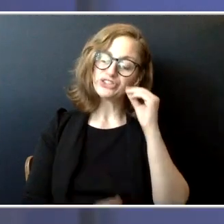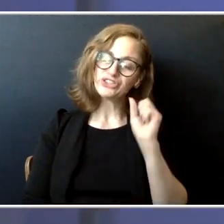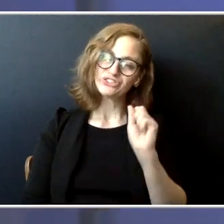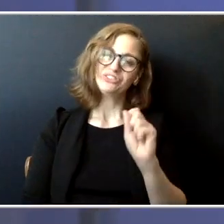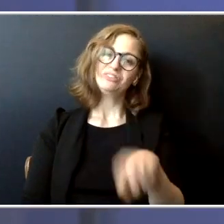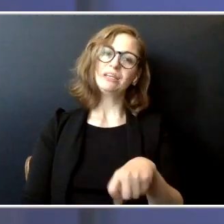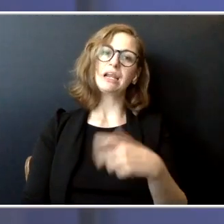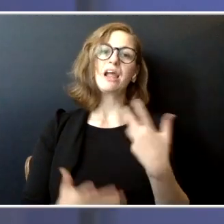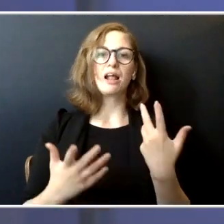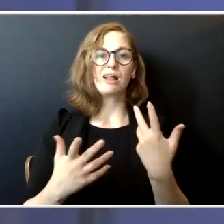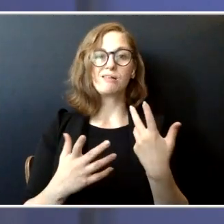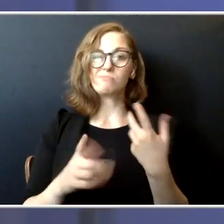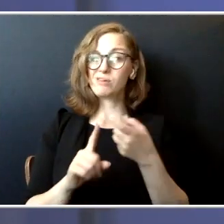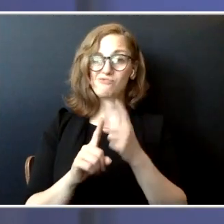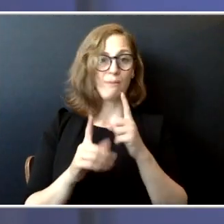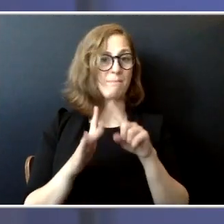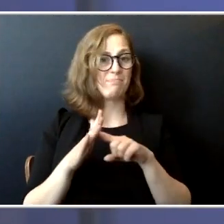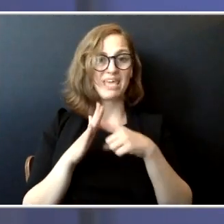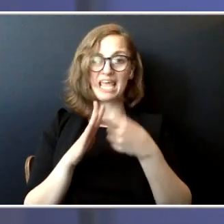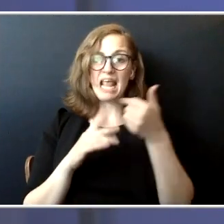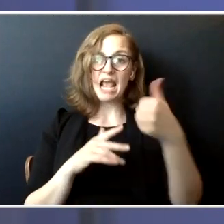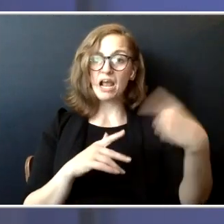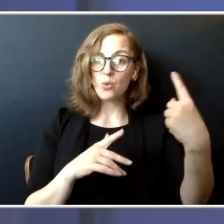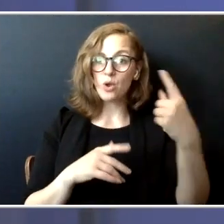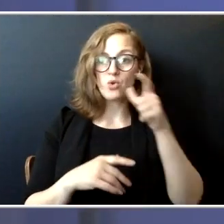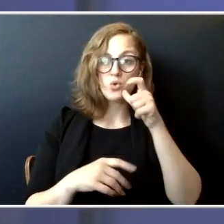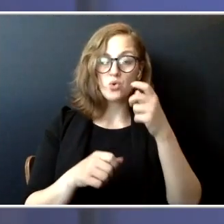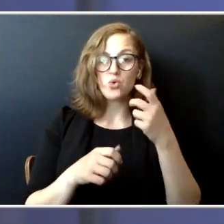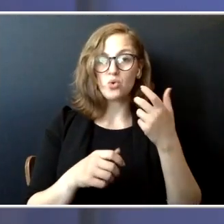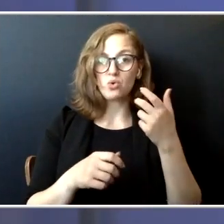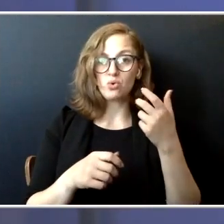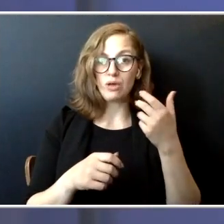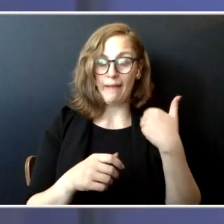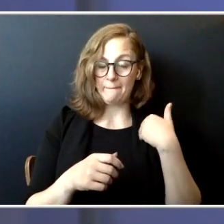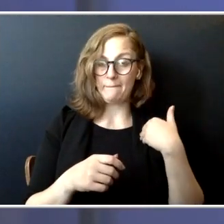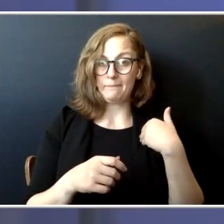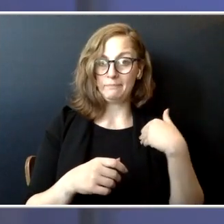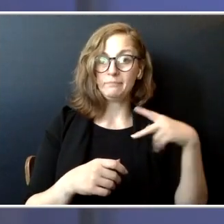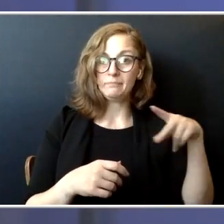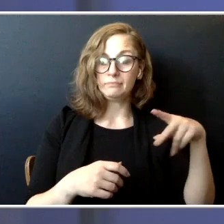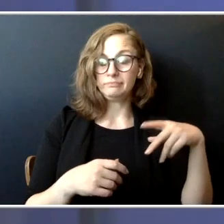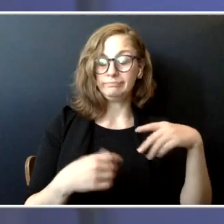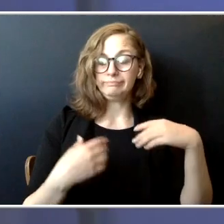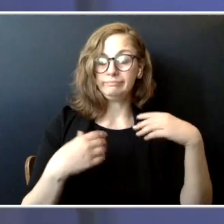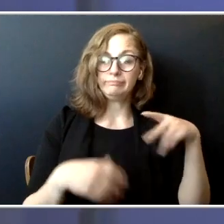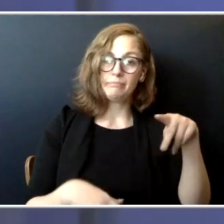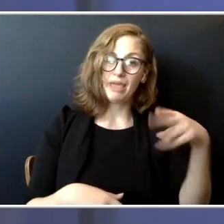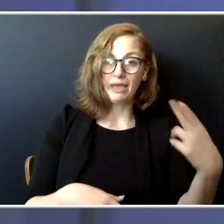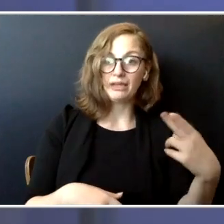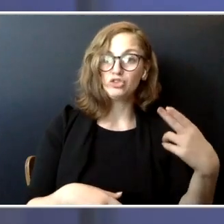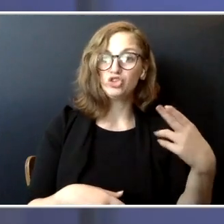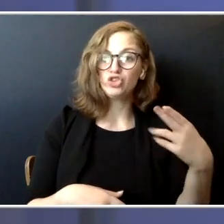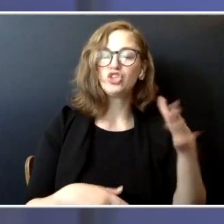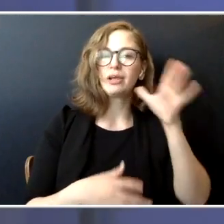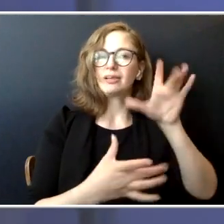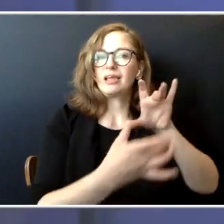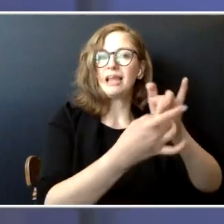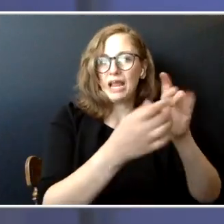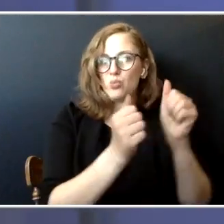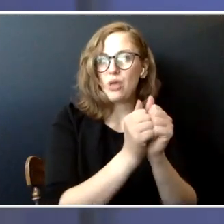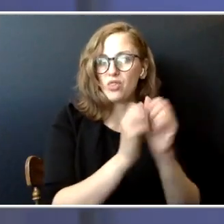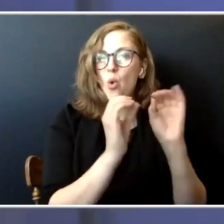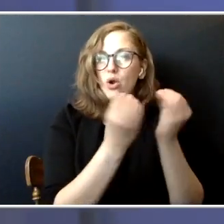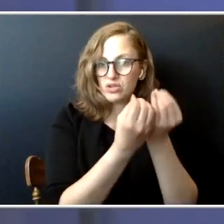from the beginning, anyone that's on PAH is connected with organizations that actually write the grants for